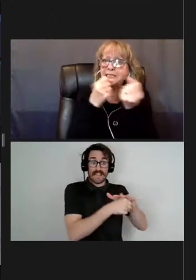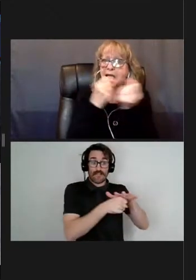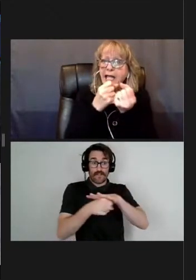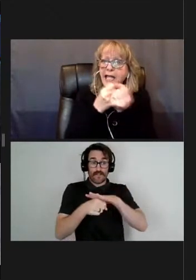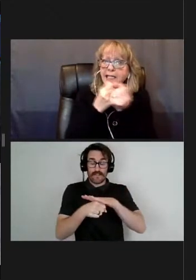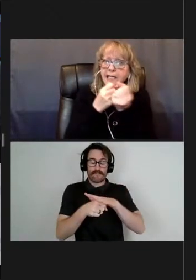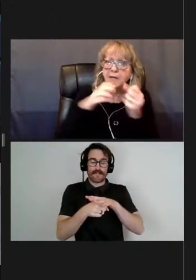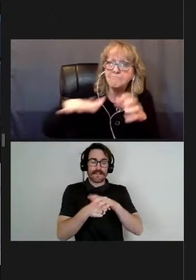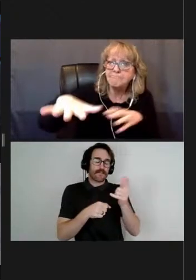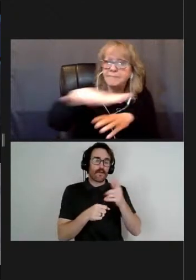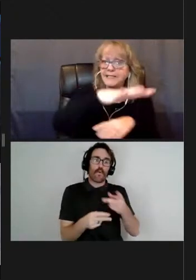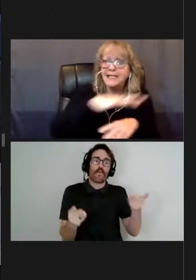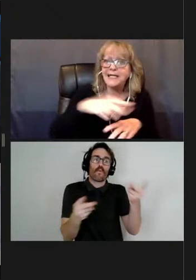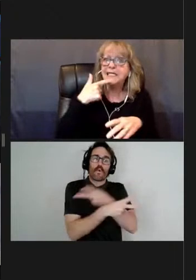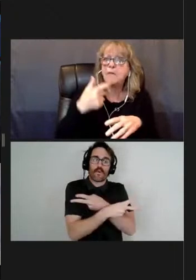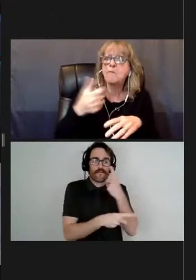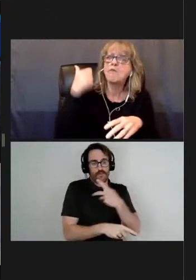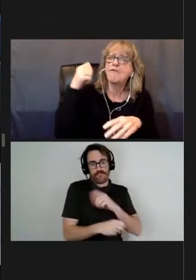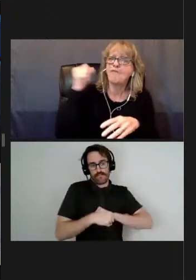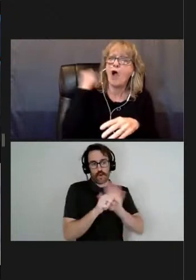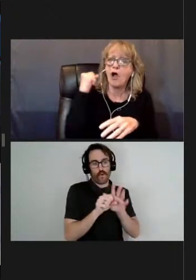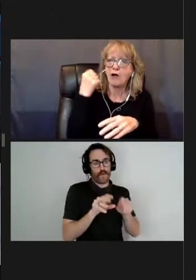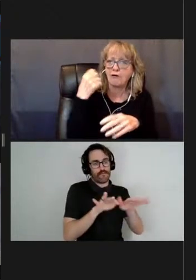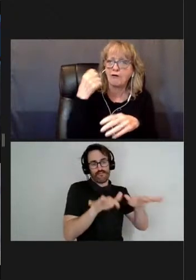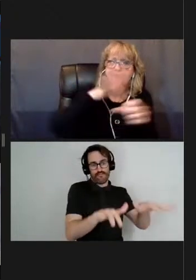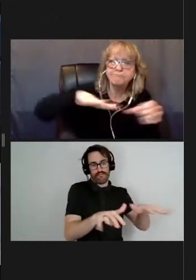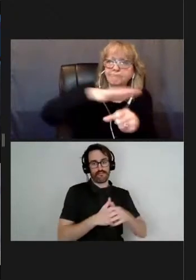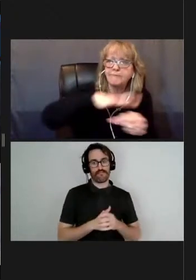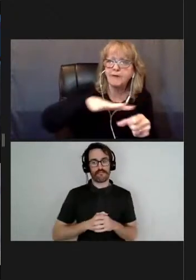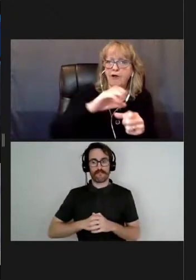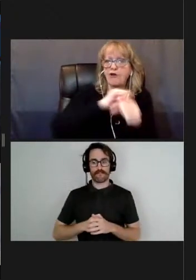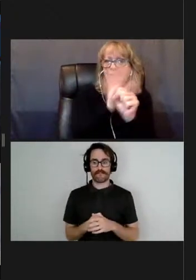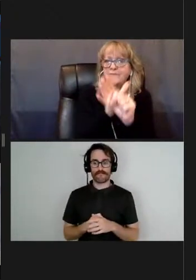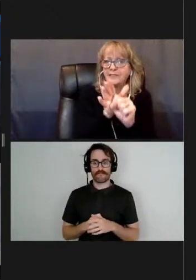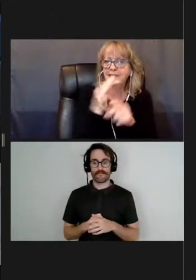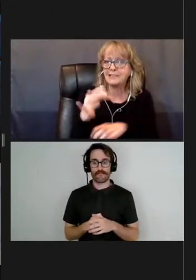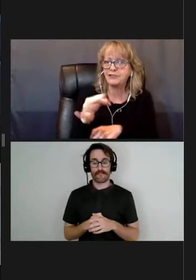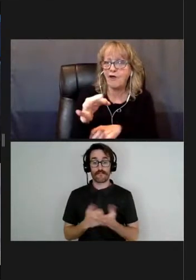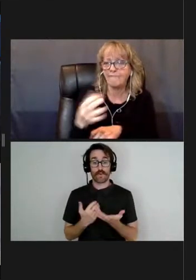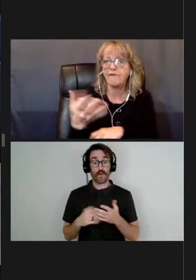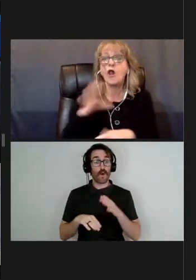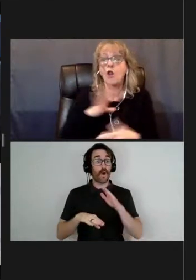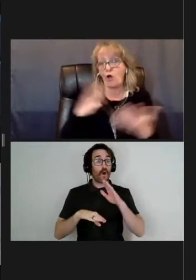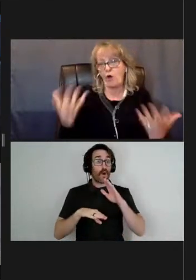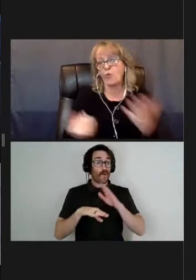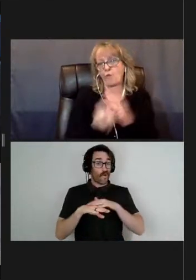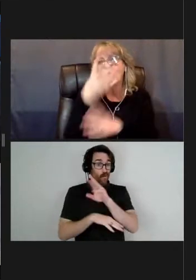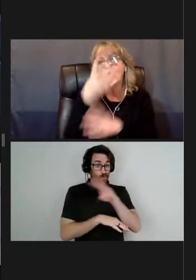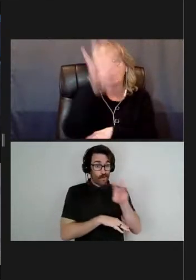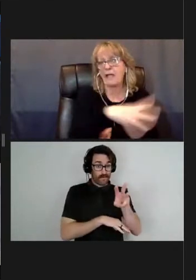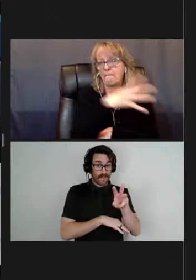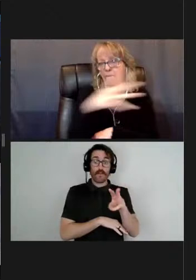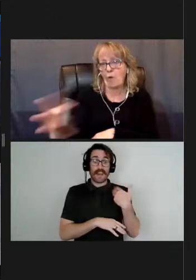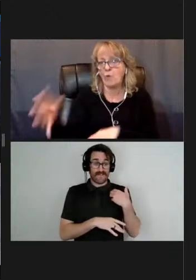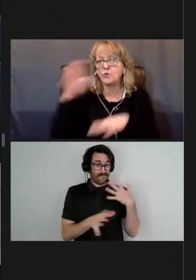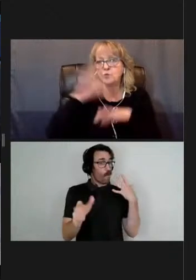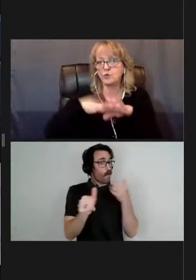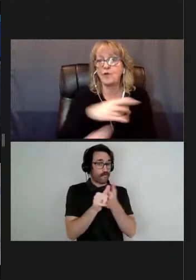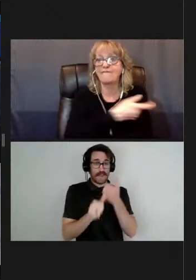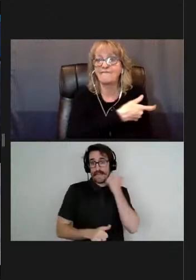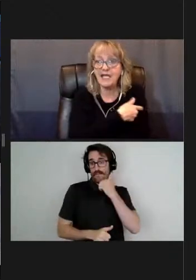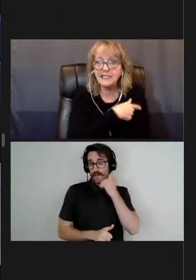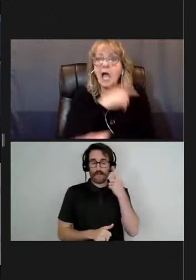COVID. And we have a new vaccine dashboard so that gets updated daily and is increasingly